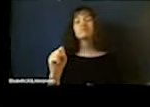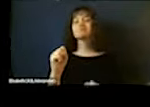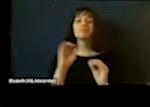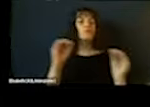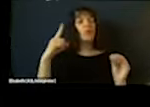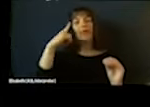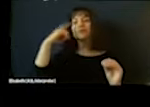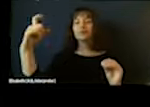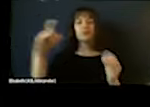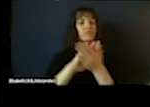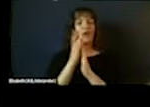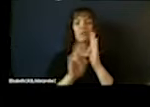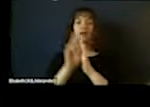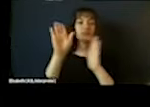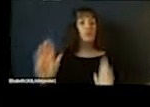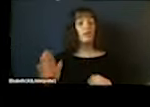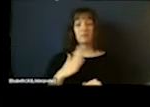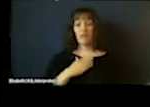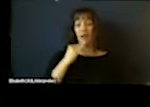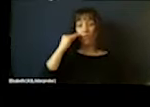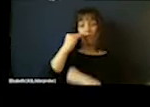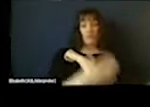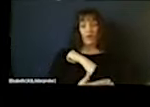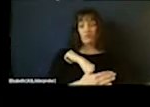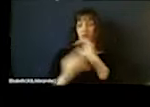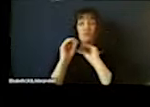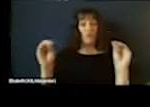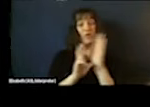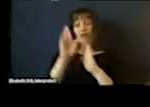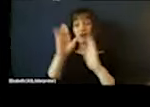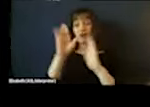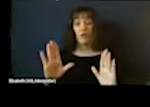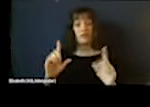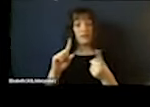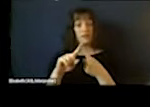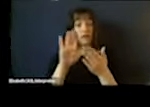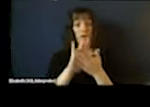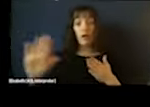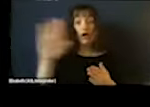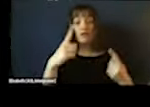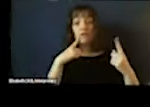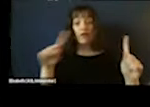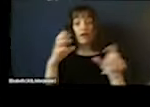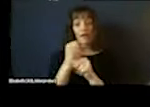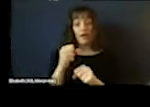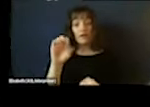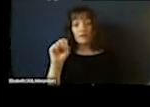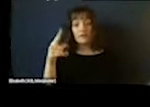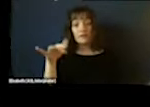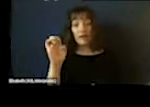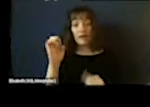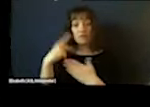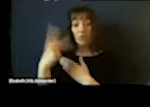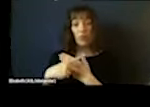own country, we don't have any astronaut. Until my college, we don't have even space program. So it's really hard to